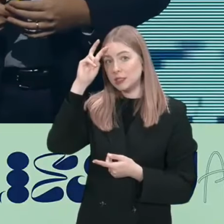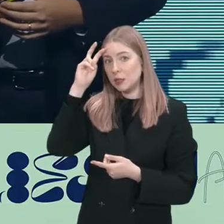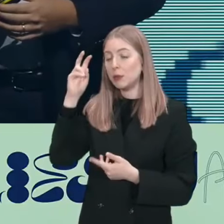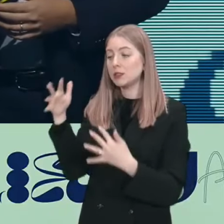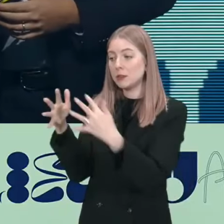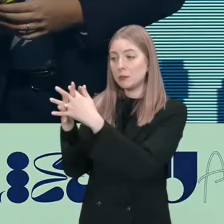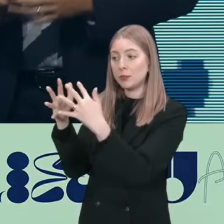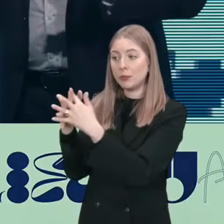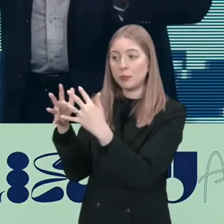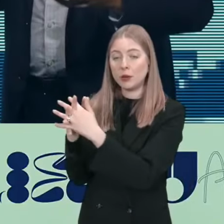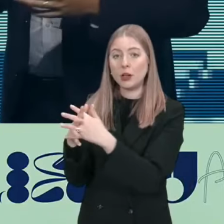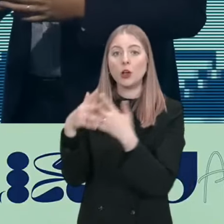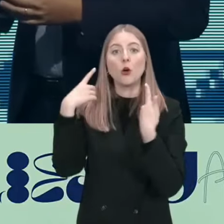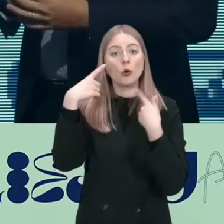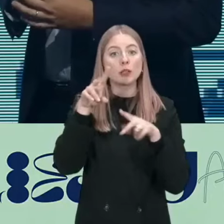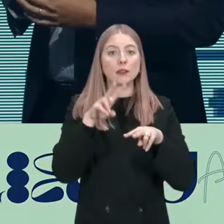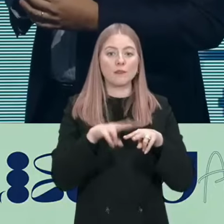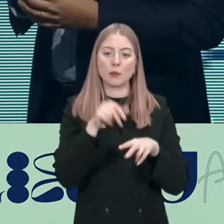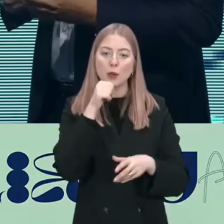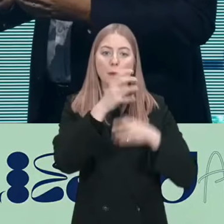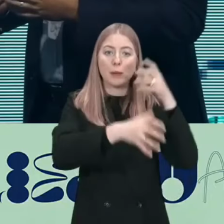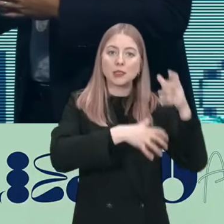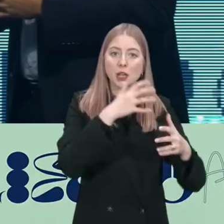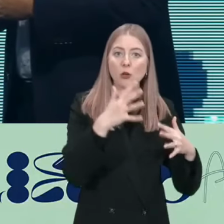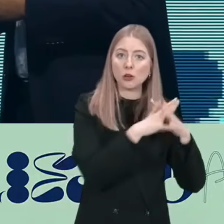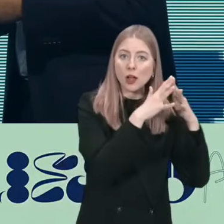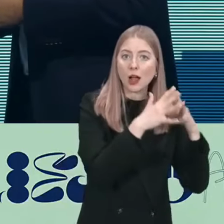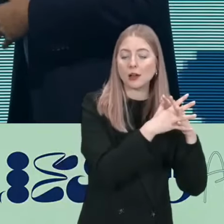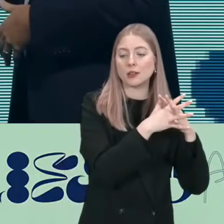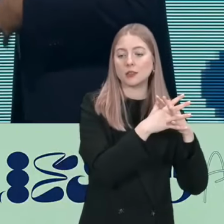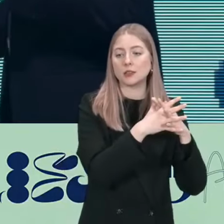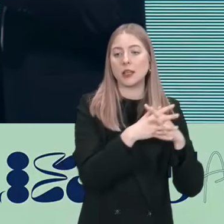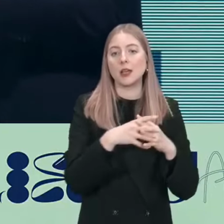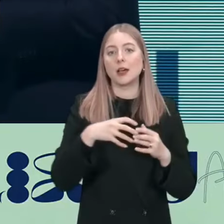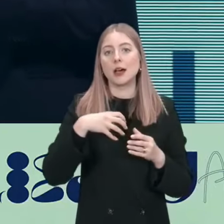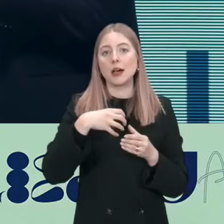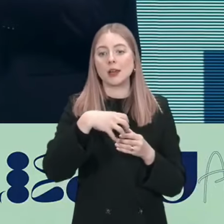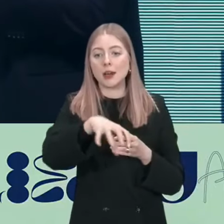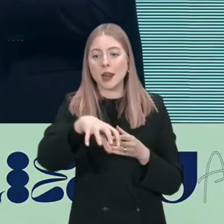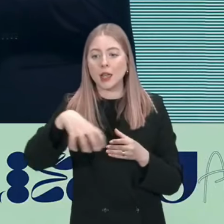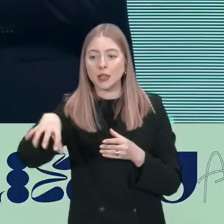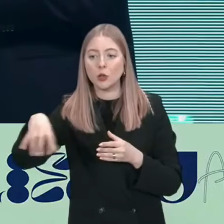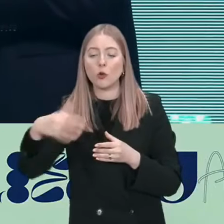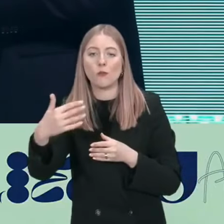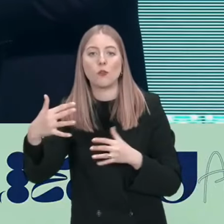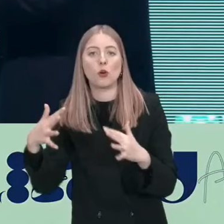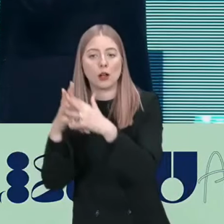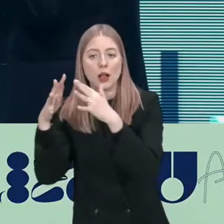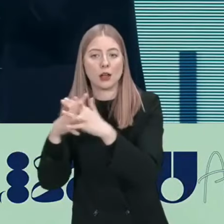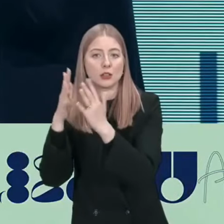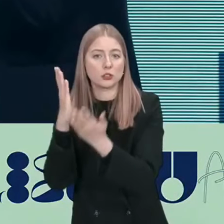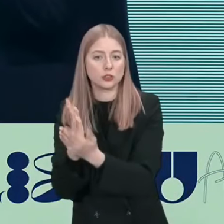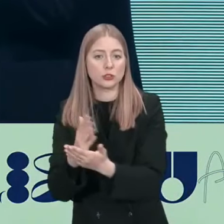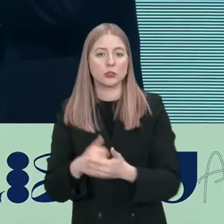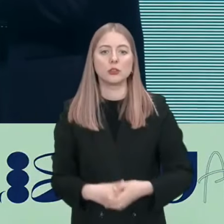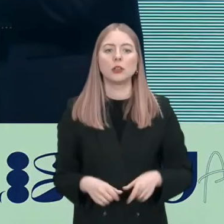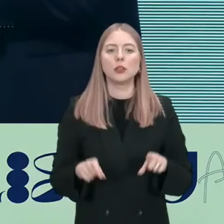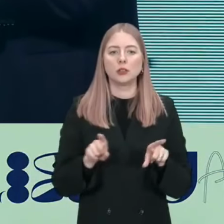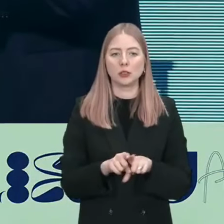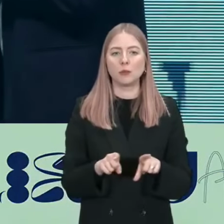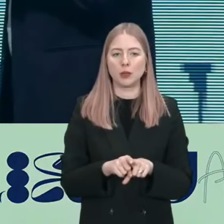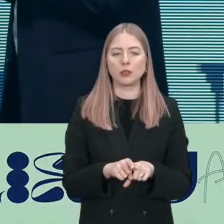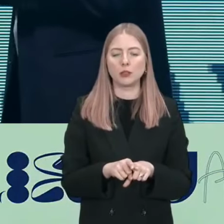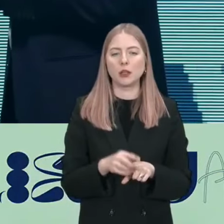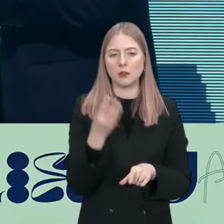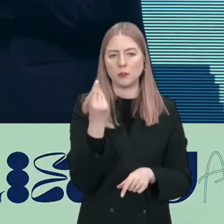memories. And then FX risk, for those of you who care about these things, it's something which moves fast, although we do have pegs which